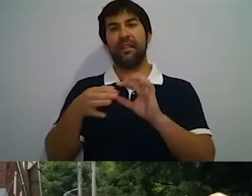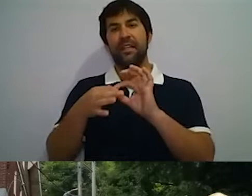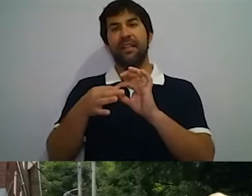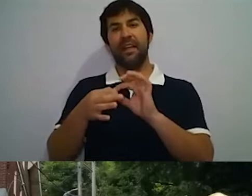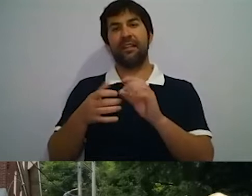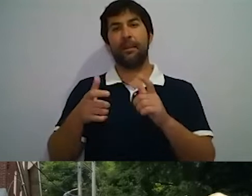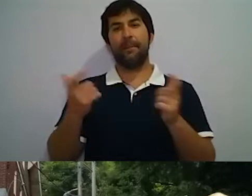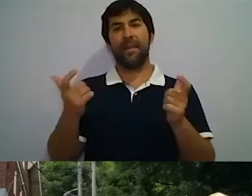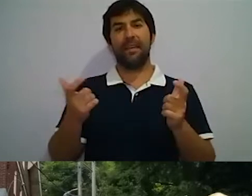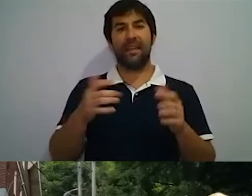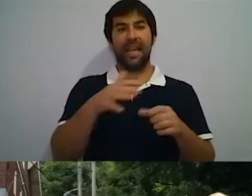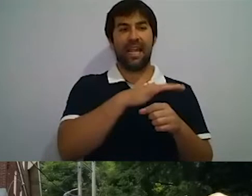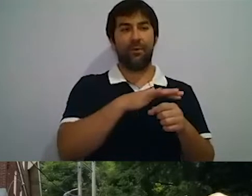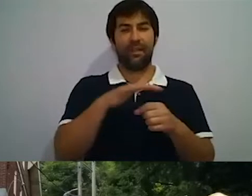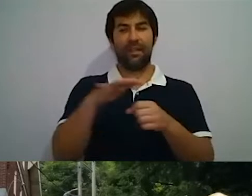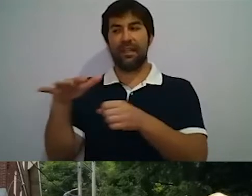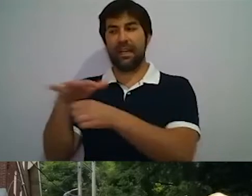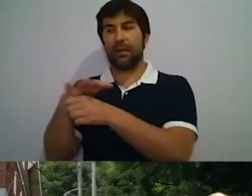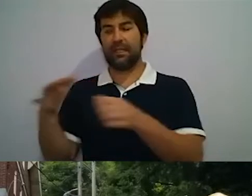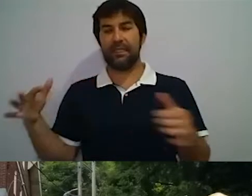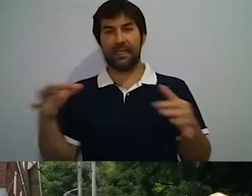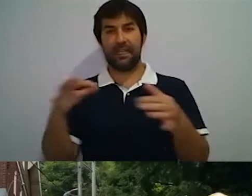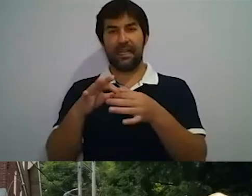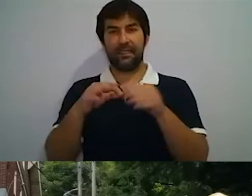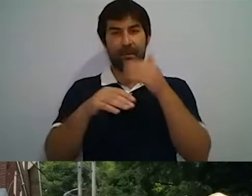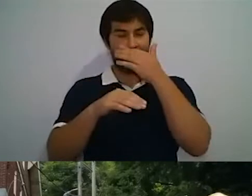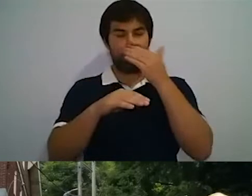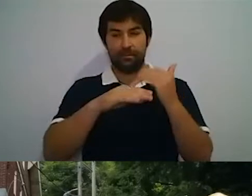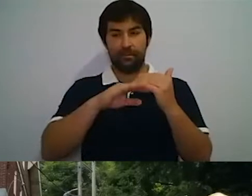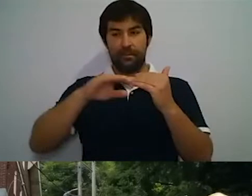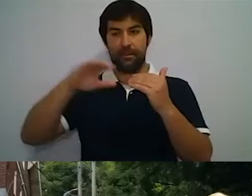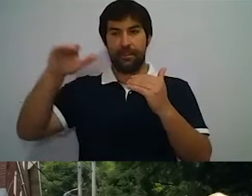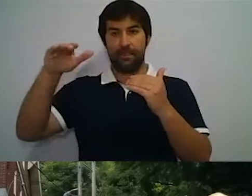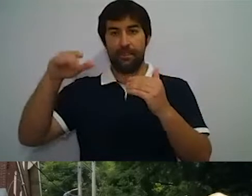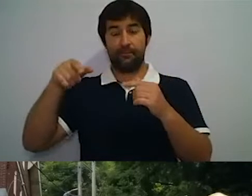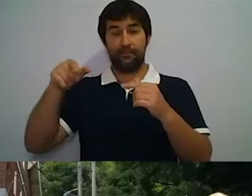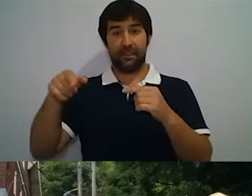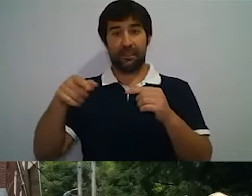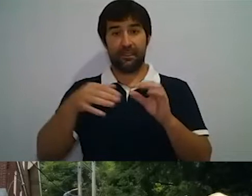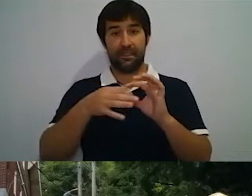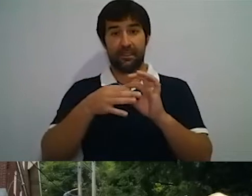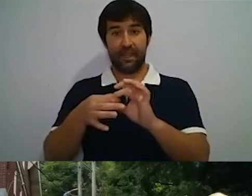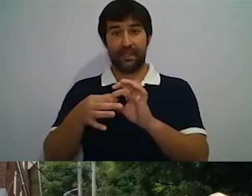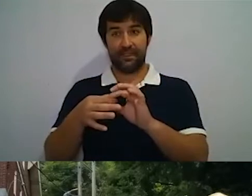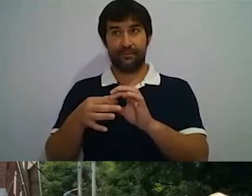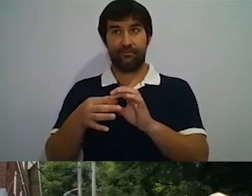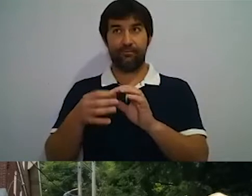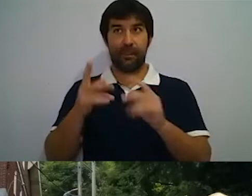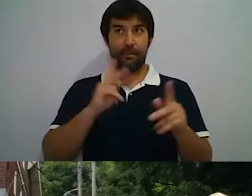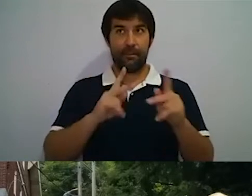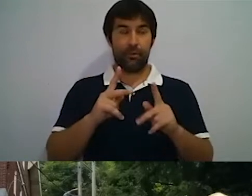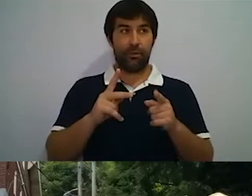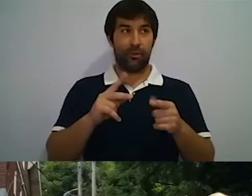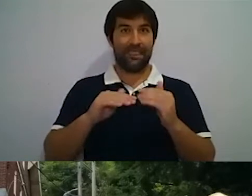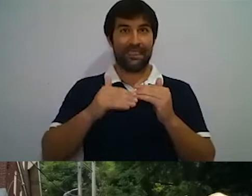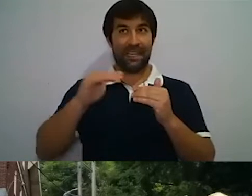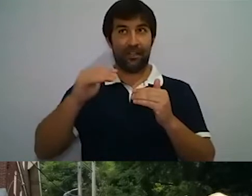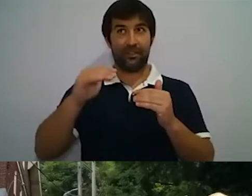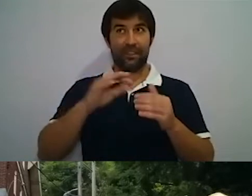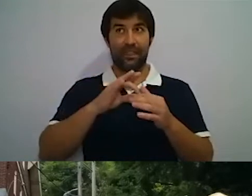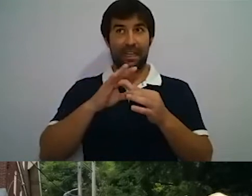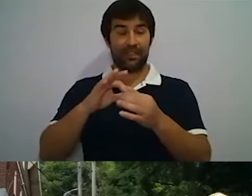lower income residents have a much higher transportation burden relative to their income than others. We also